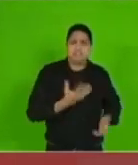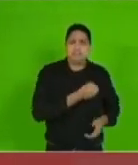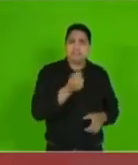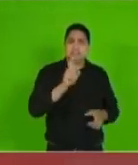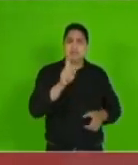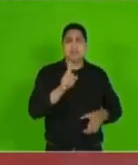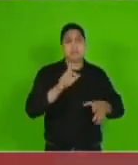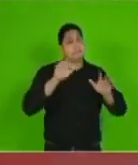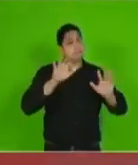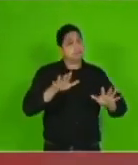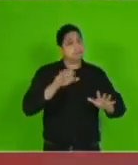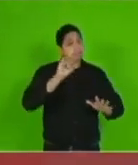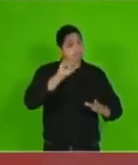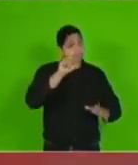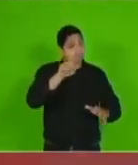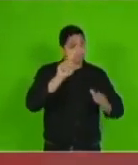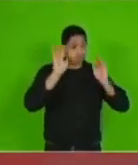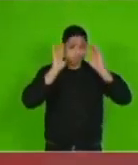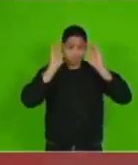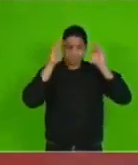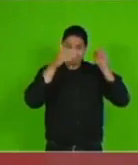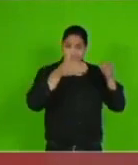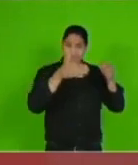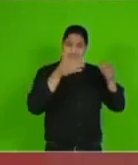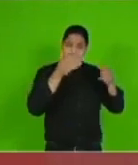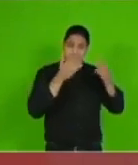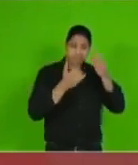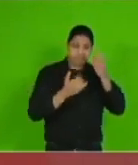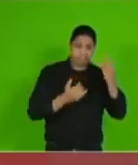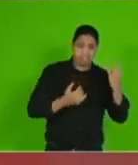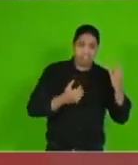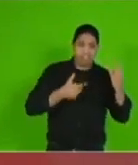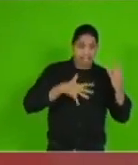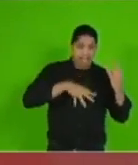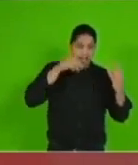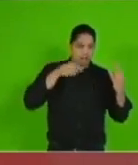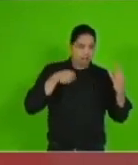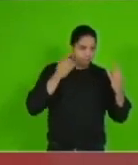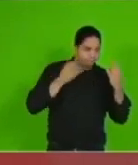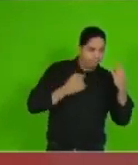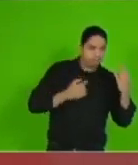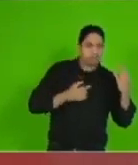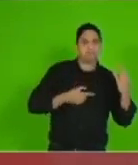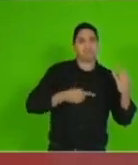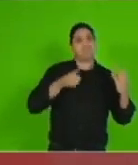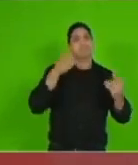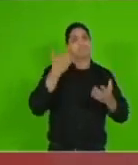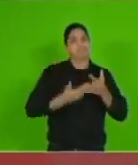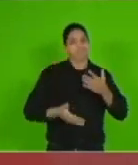valuing the work of the Lord in their lives. And